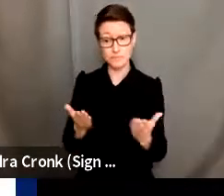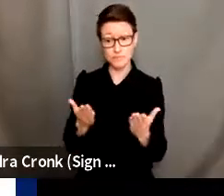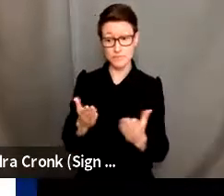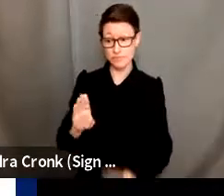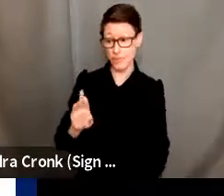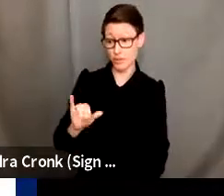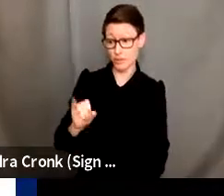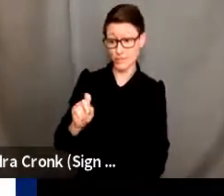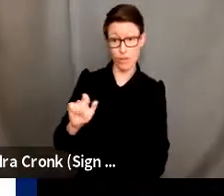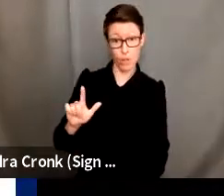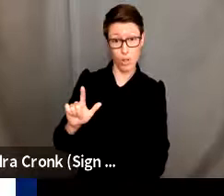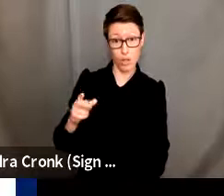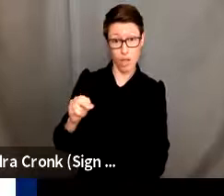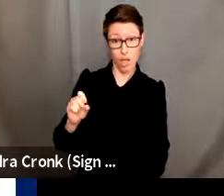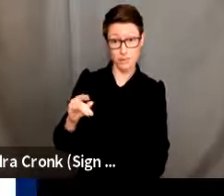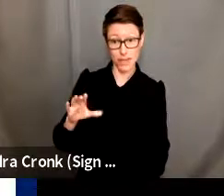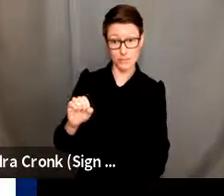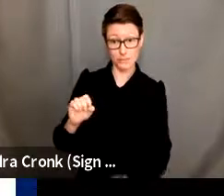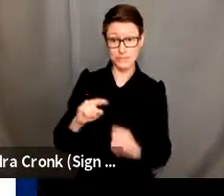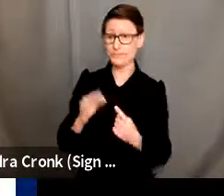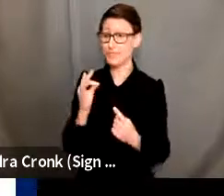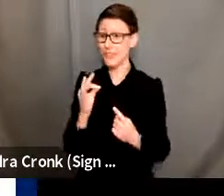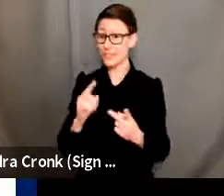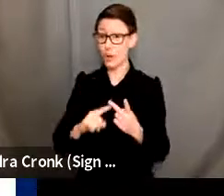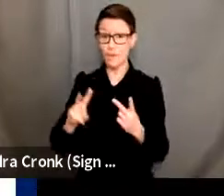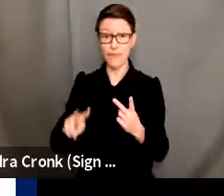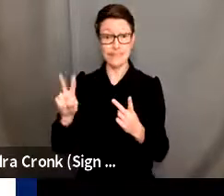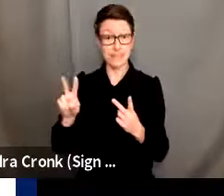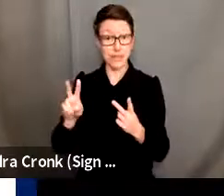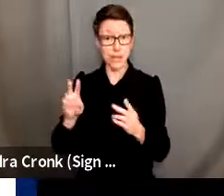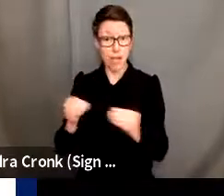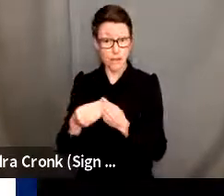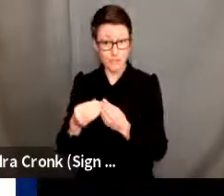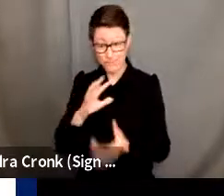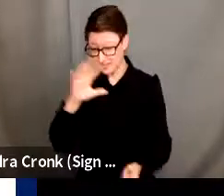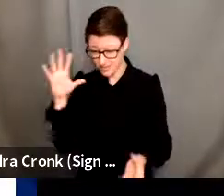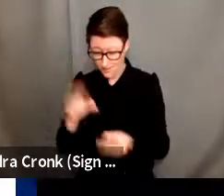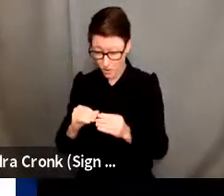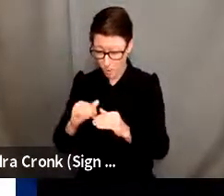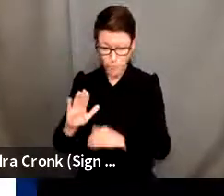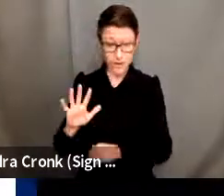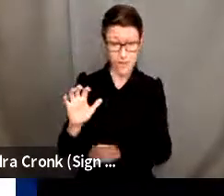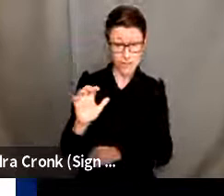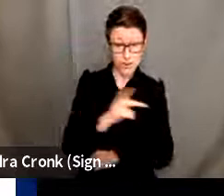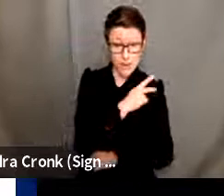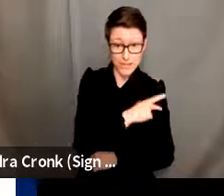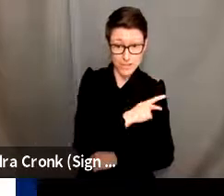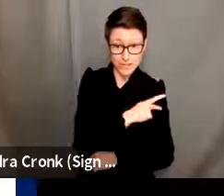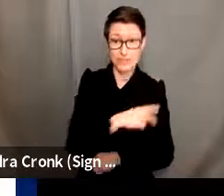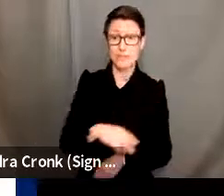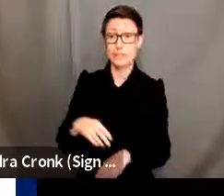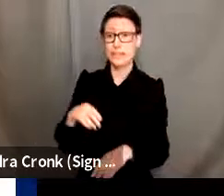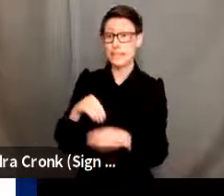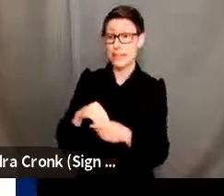and our Visalia office have a census of over 500 patients. And currently at the Fresno office, we